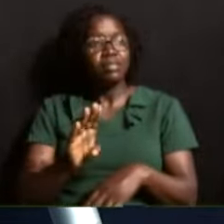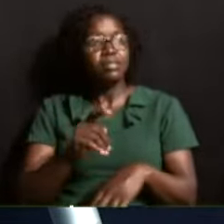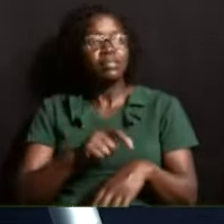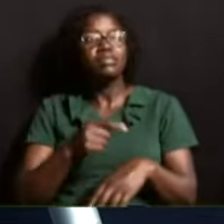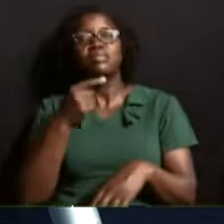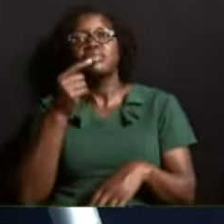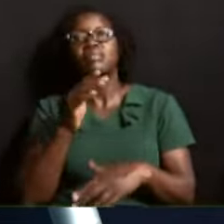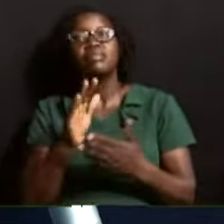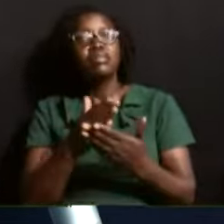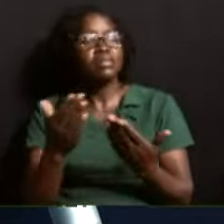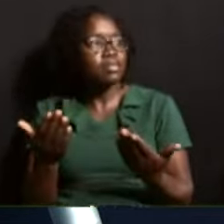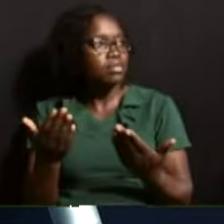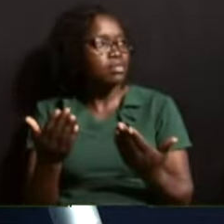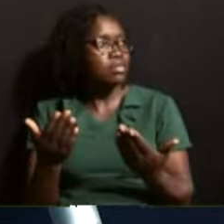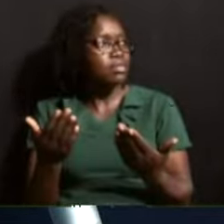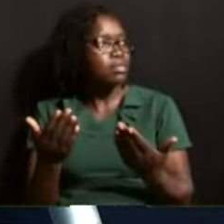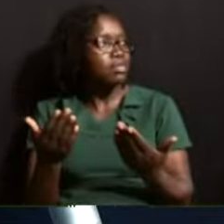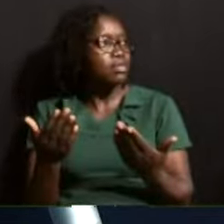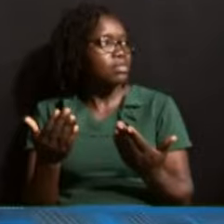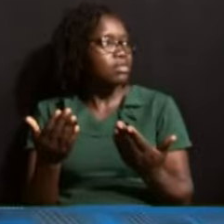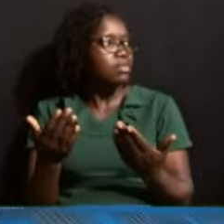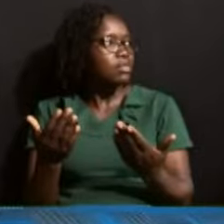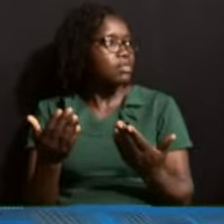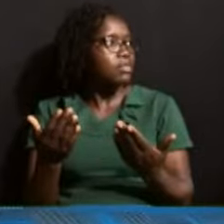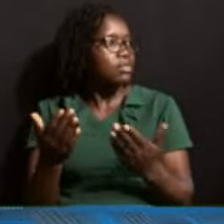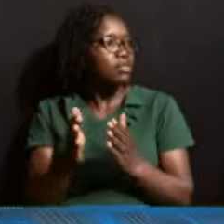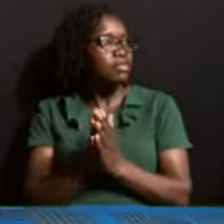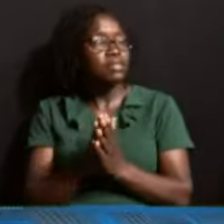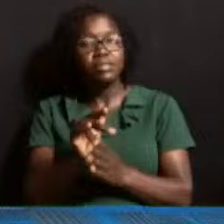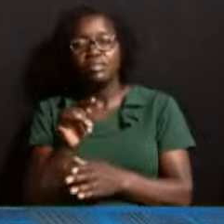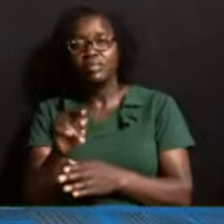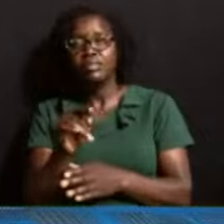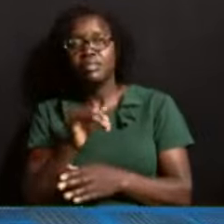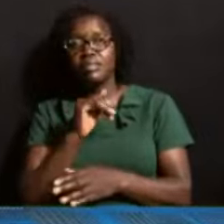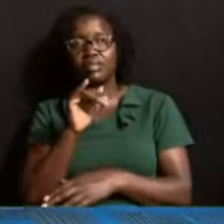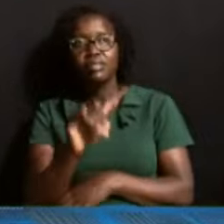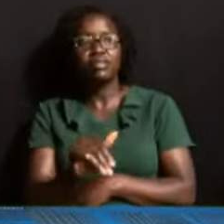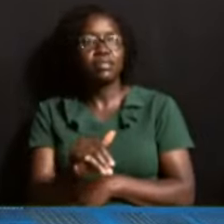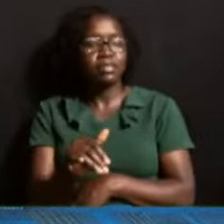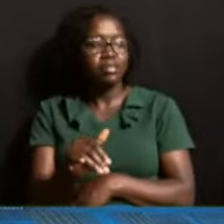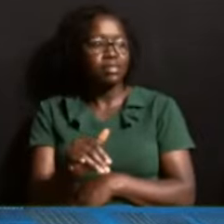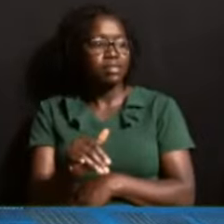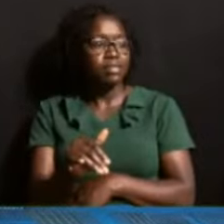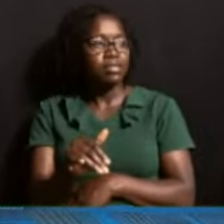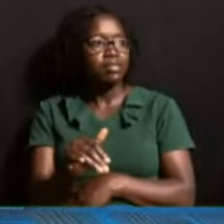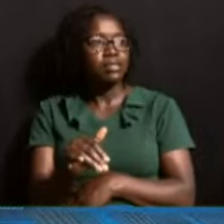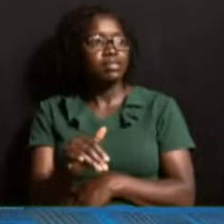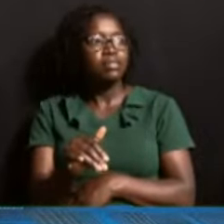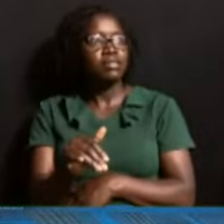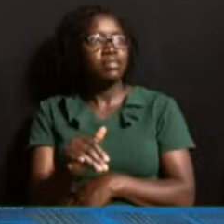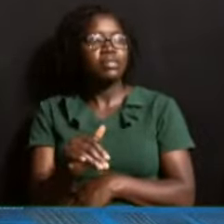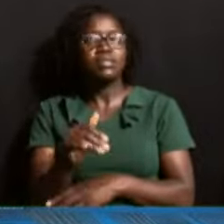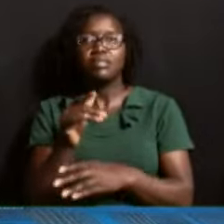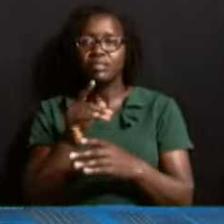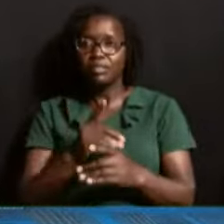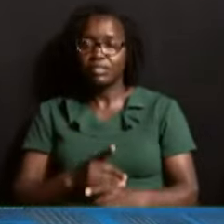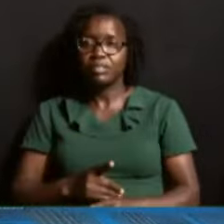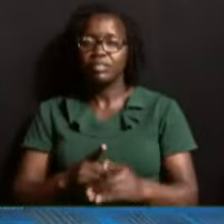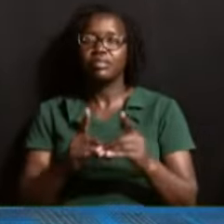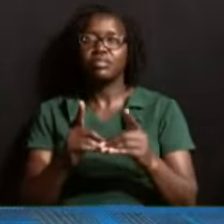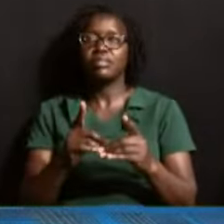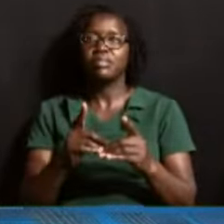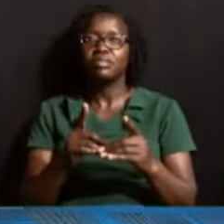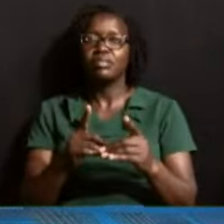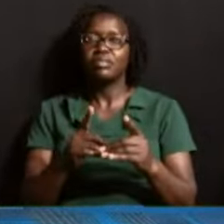something here. And this is that the disciples are